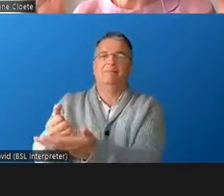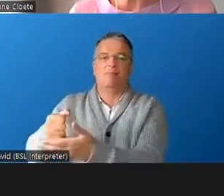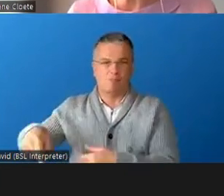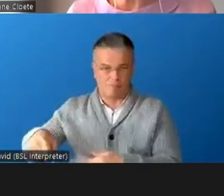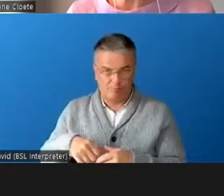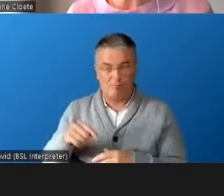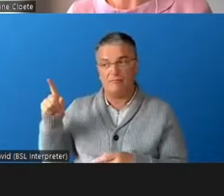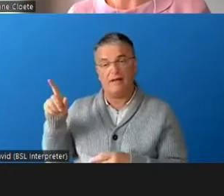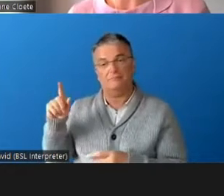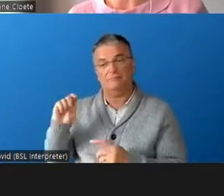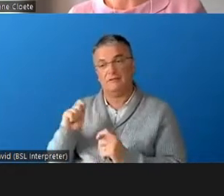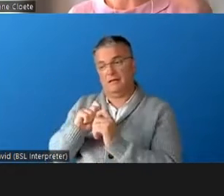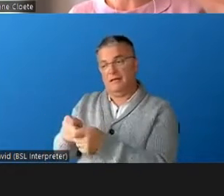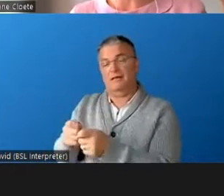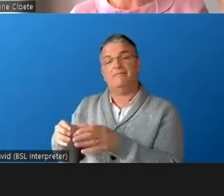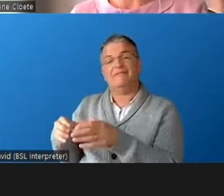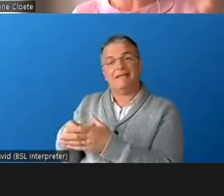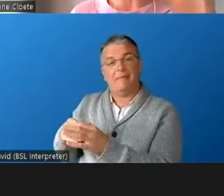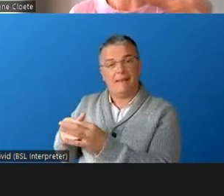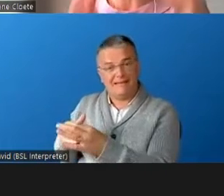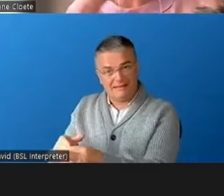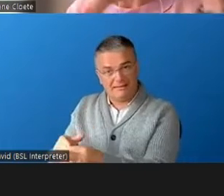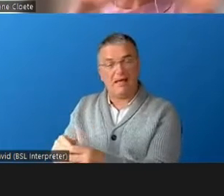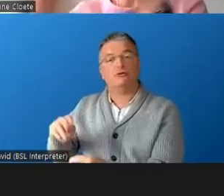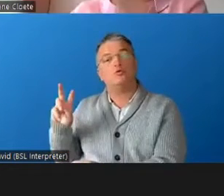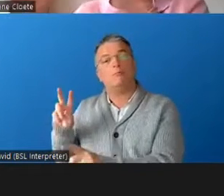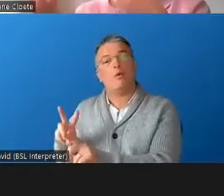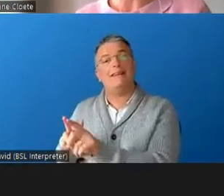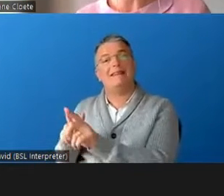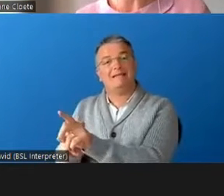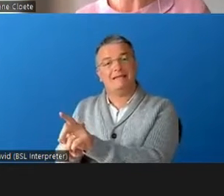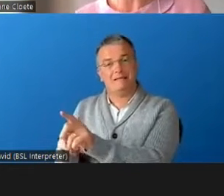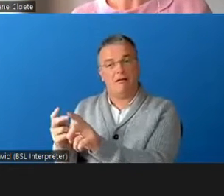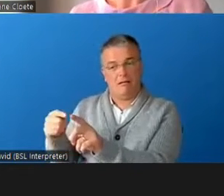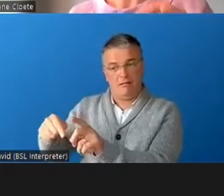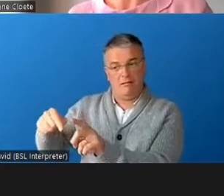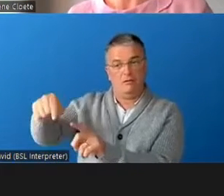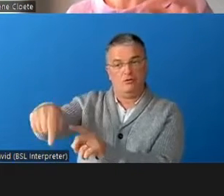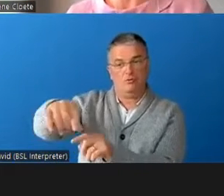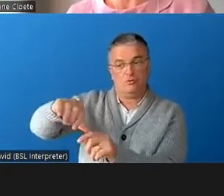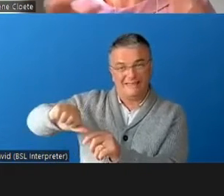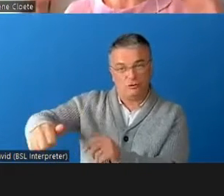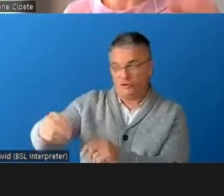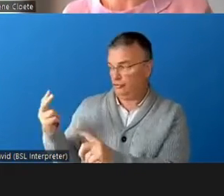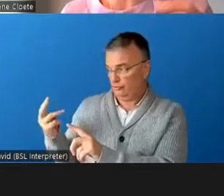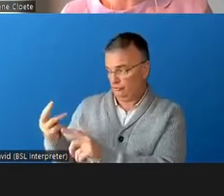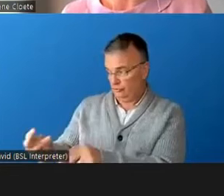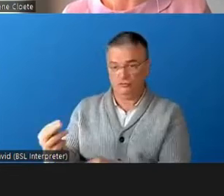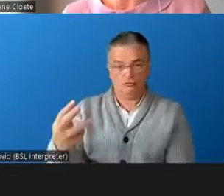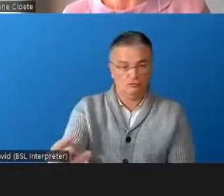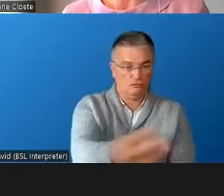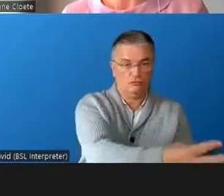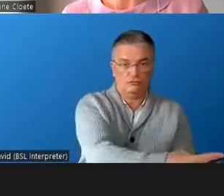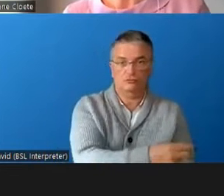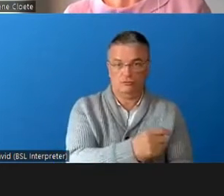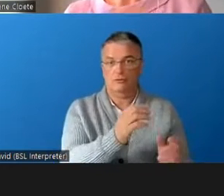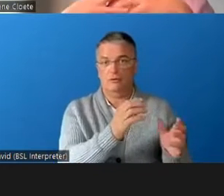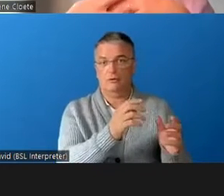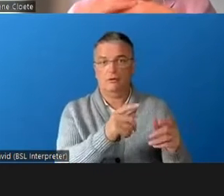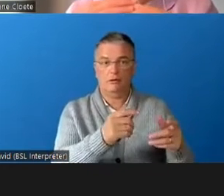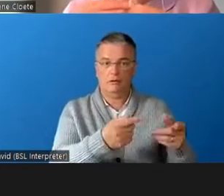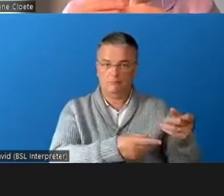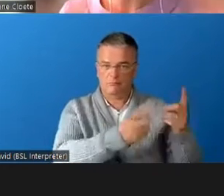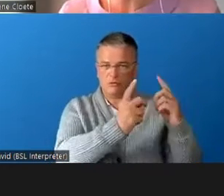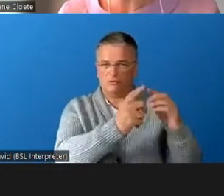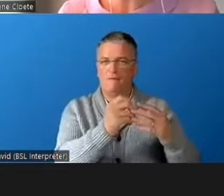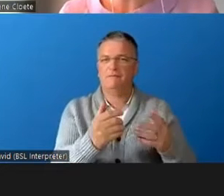a team leader and additionally 2 more leaders to each of these hamlets who will be in charge of data collection. And